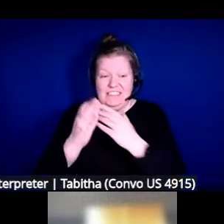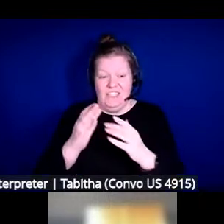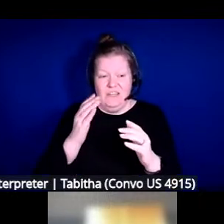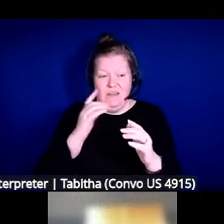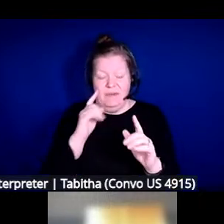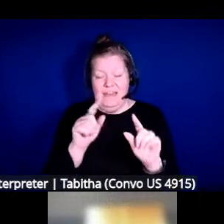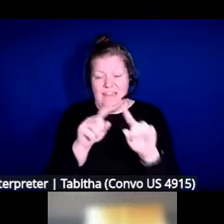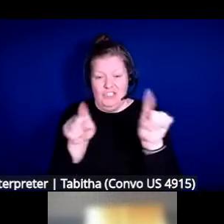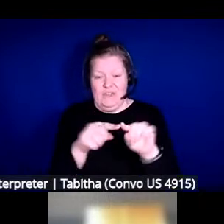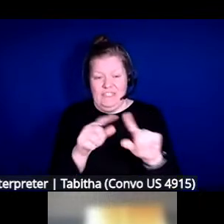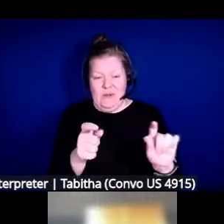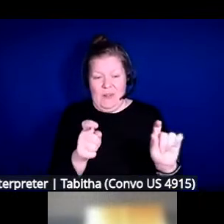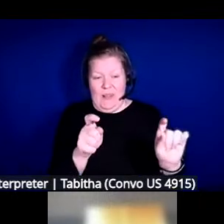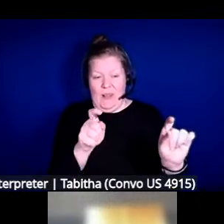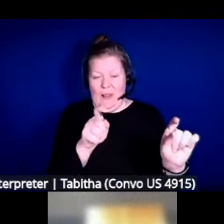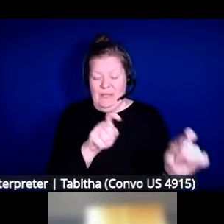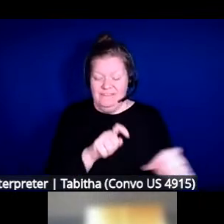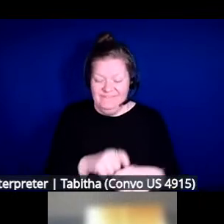changing color.